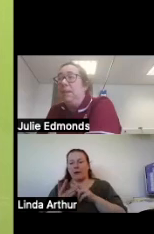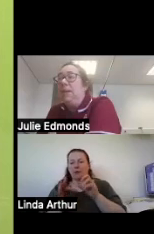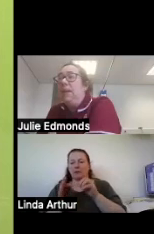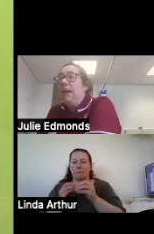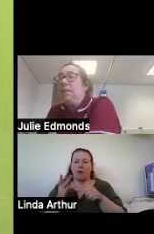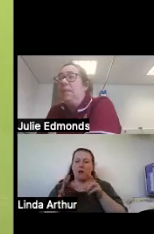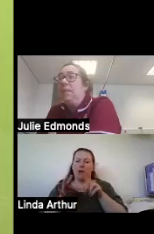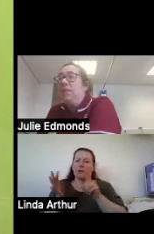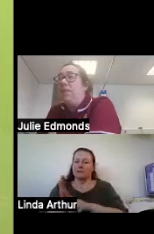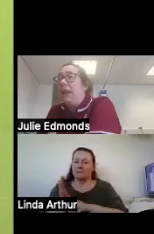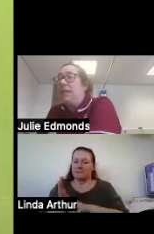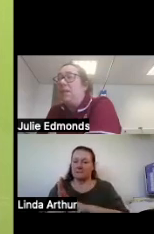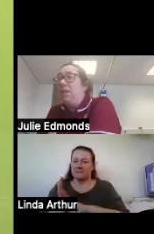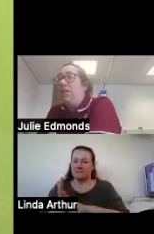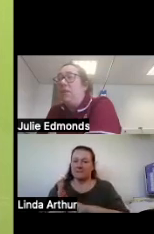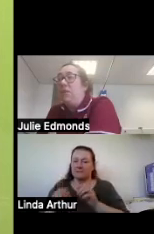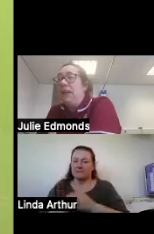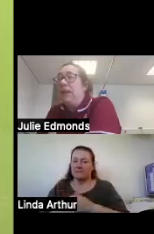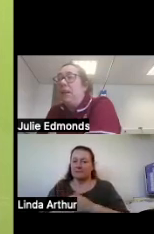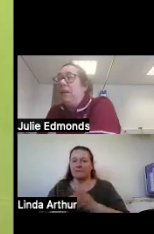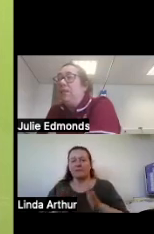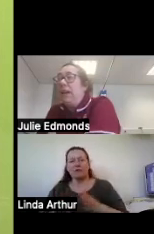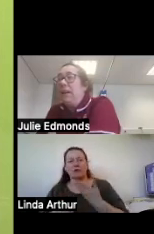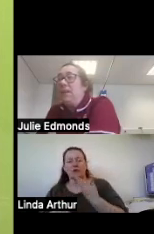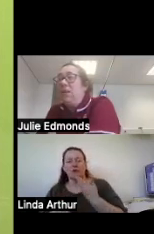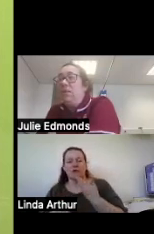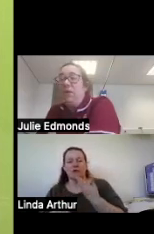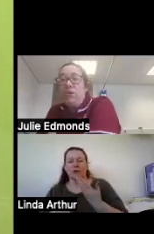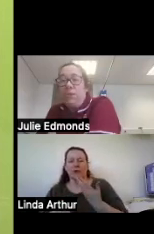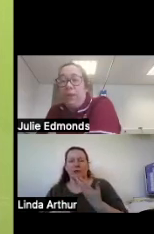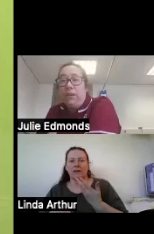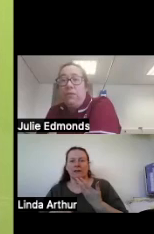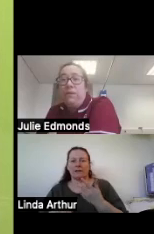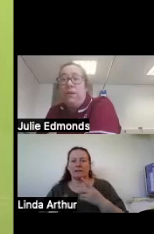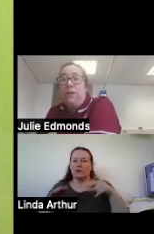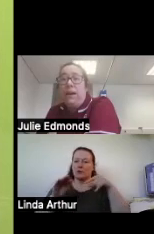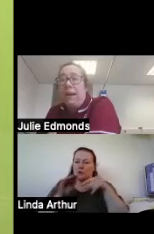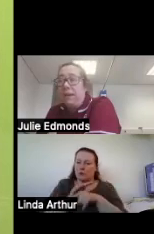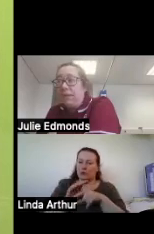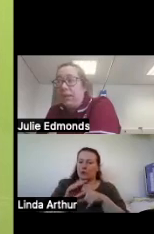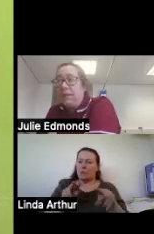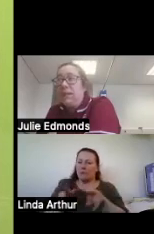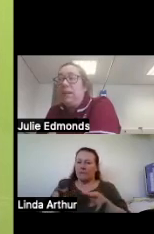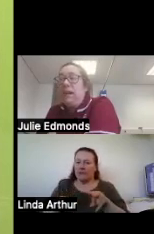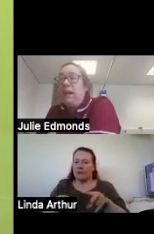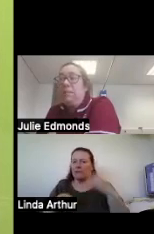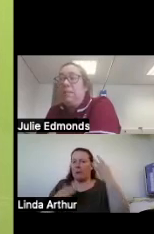system. So the likes of using the likes of YouTube videos for